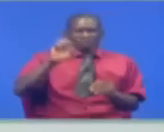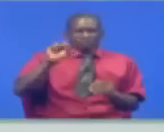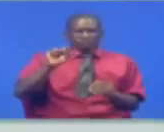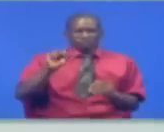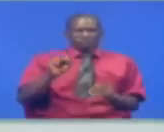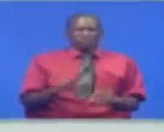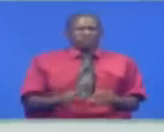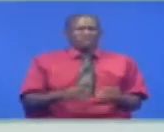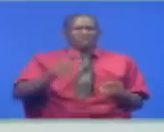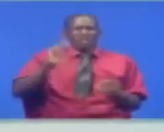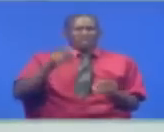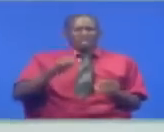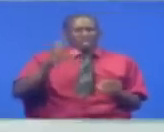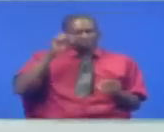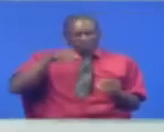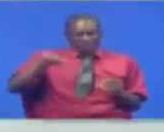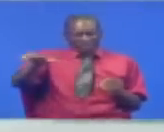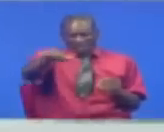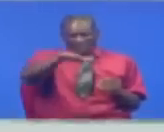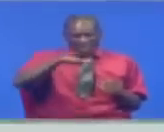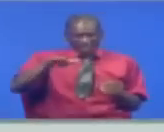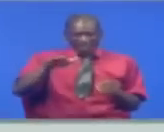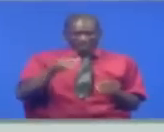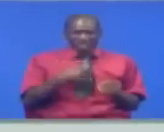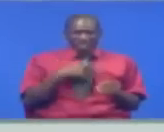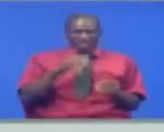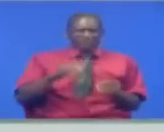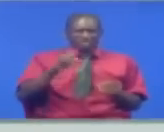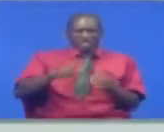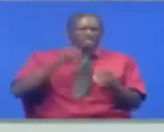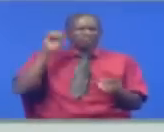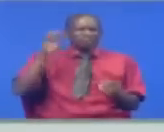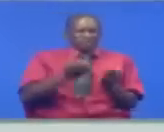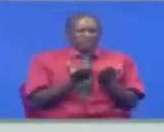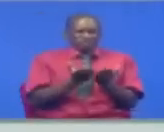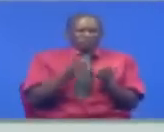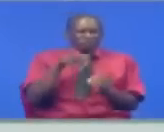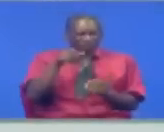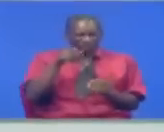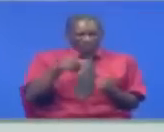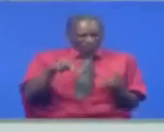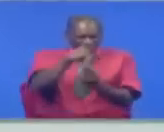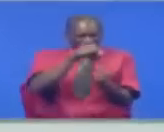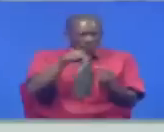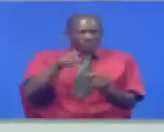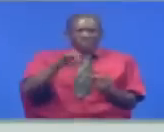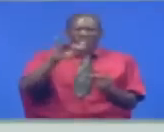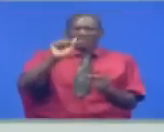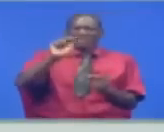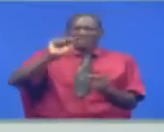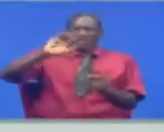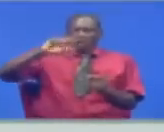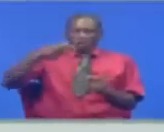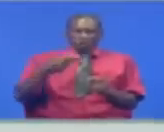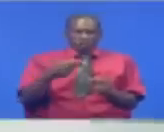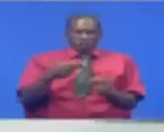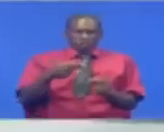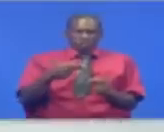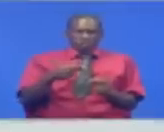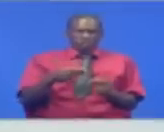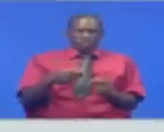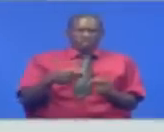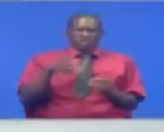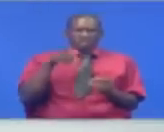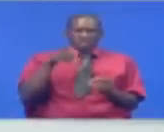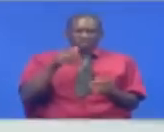The Kenyan coastline is dotting more of these luxury boats. This specific yacht, Descom Ace, which